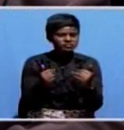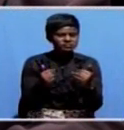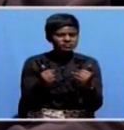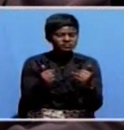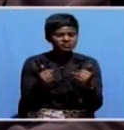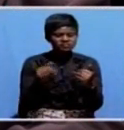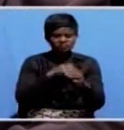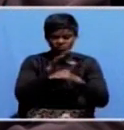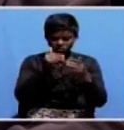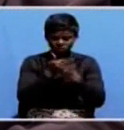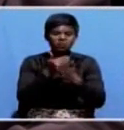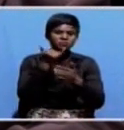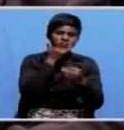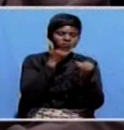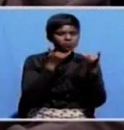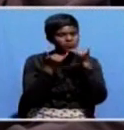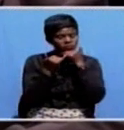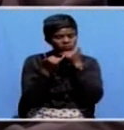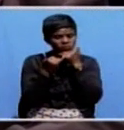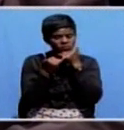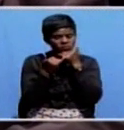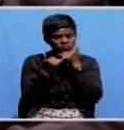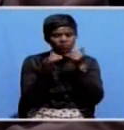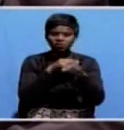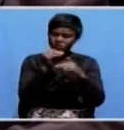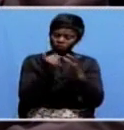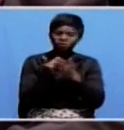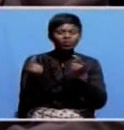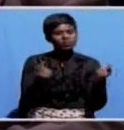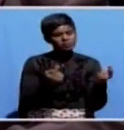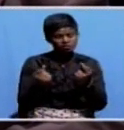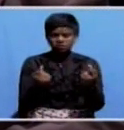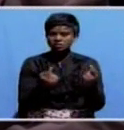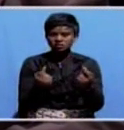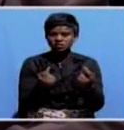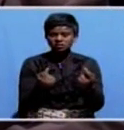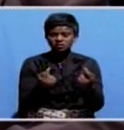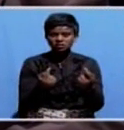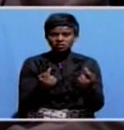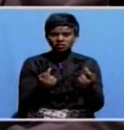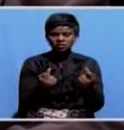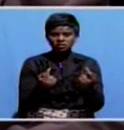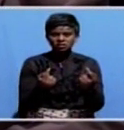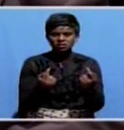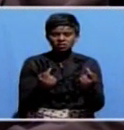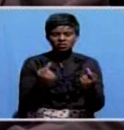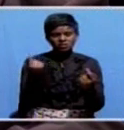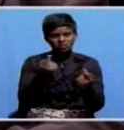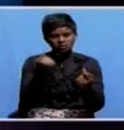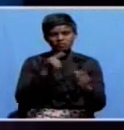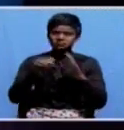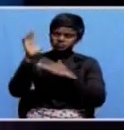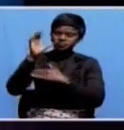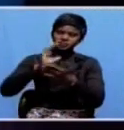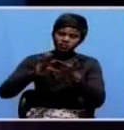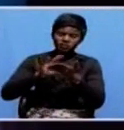despite all our faults and all our sins, the good Lord has forgiven us. You